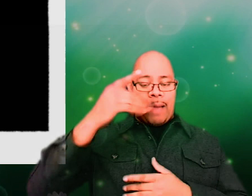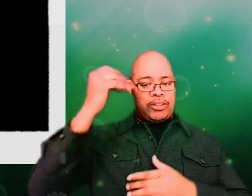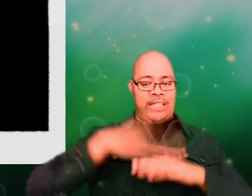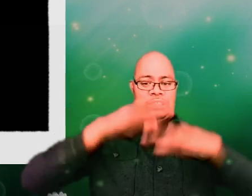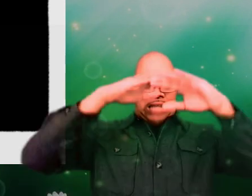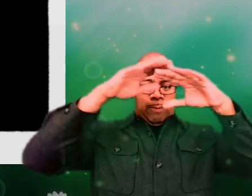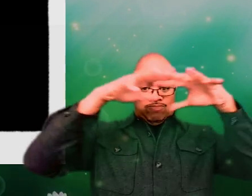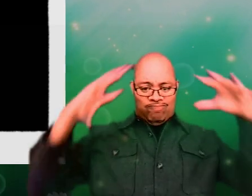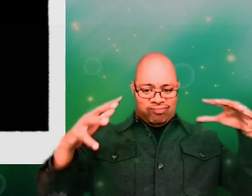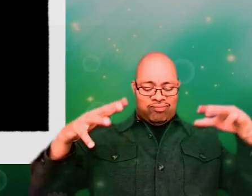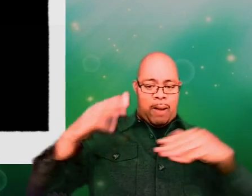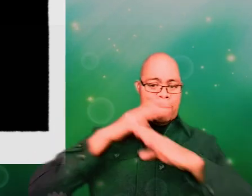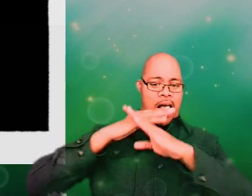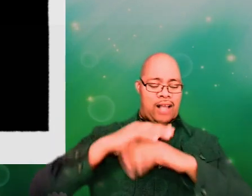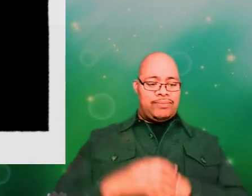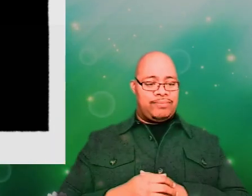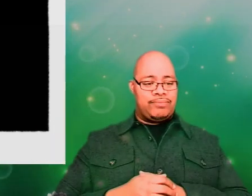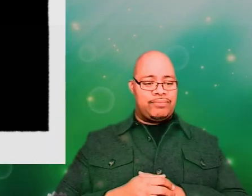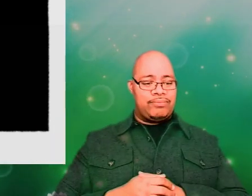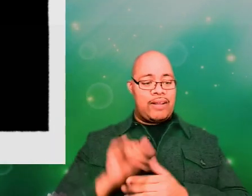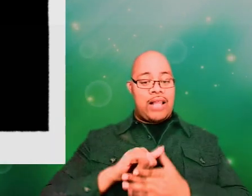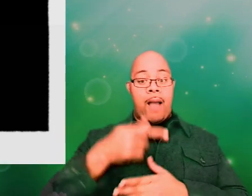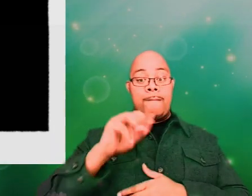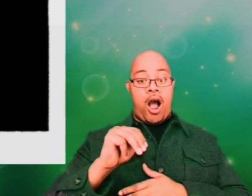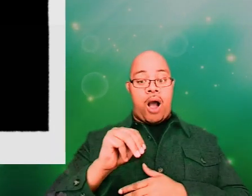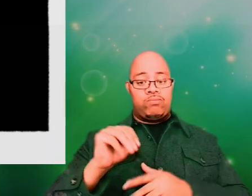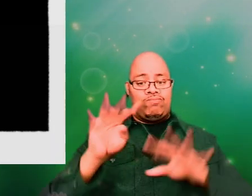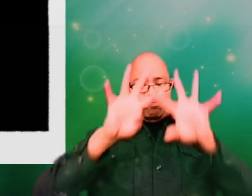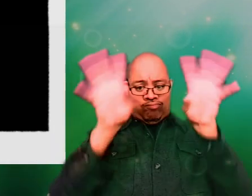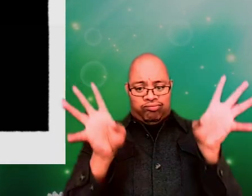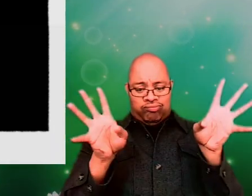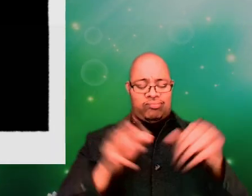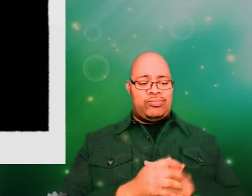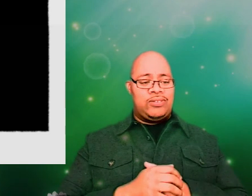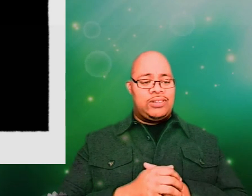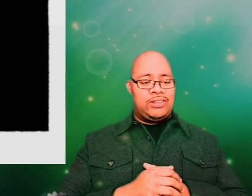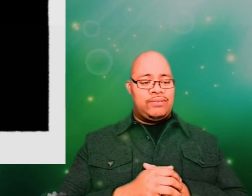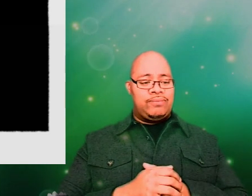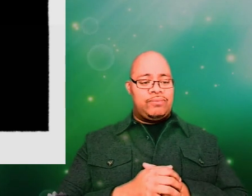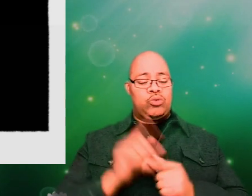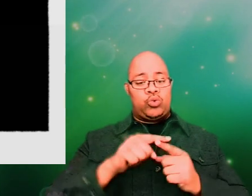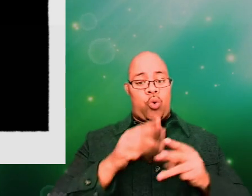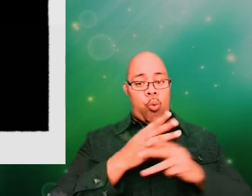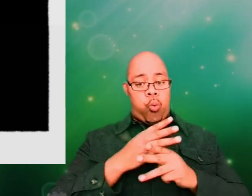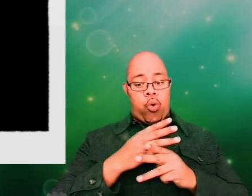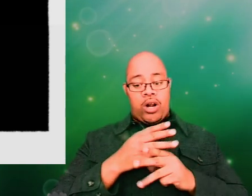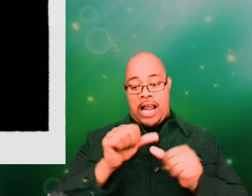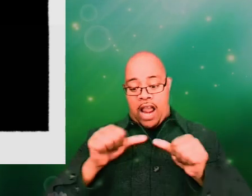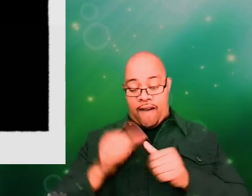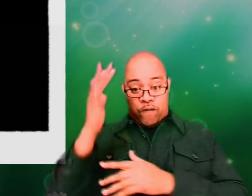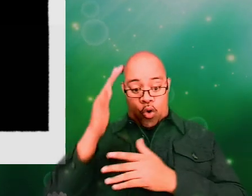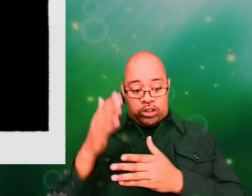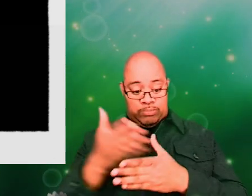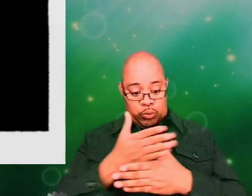dense canopy. See the cabbage palm, a symbol of the transition community from the salt marsh to the woody vegetation of the maritime